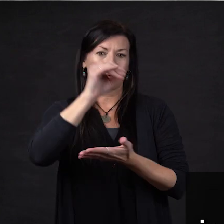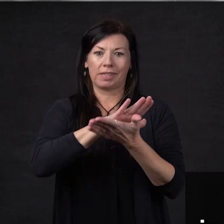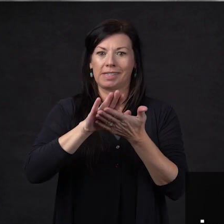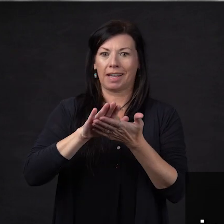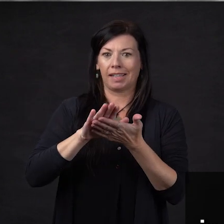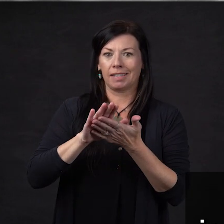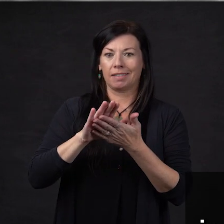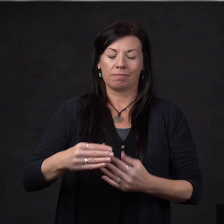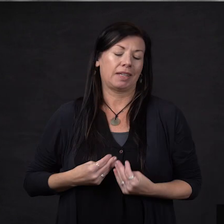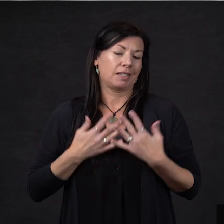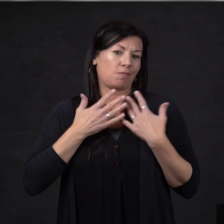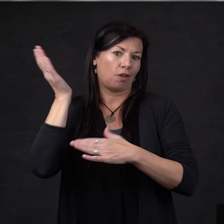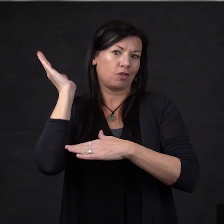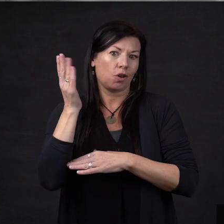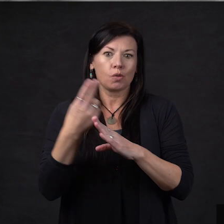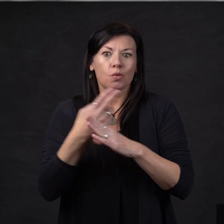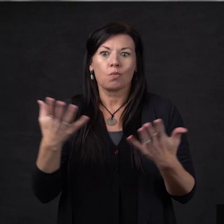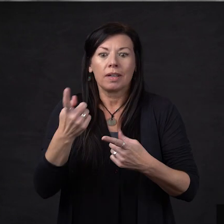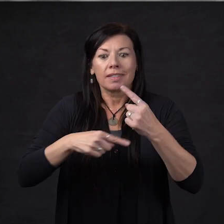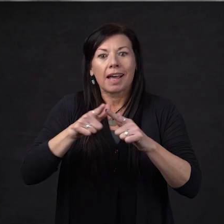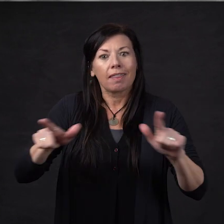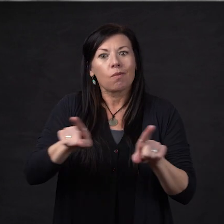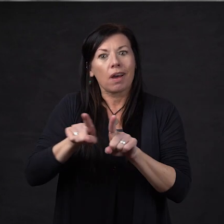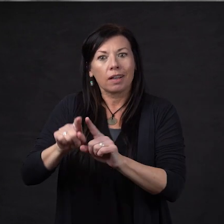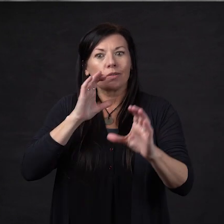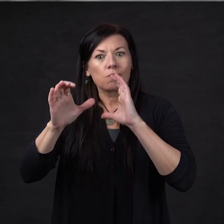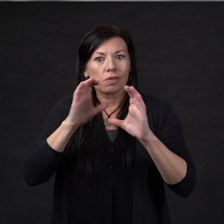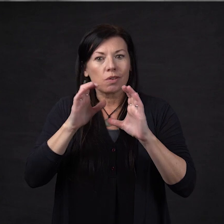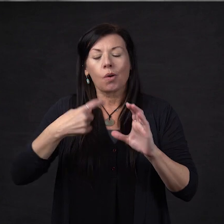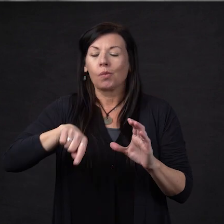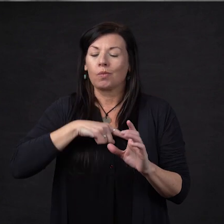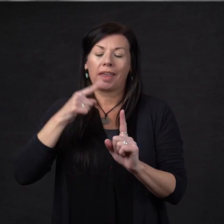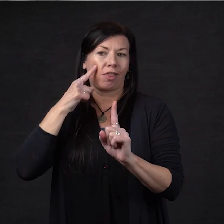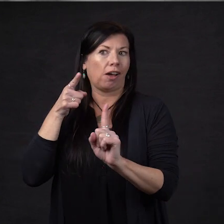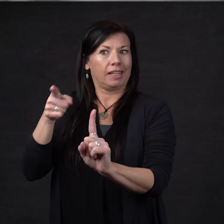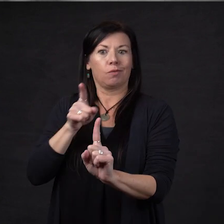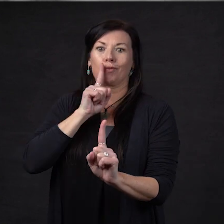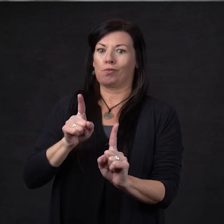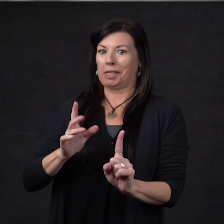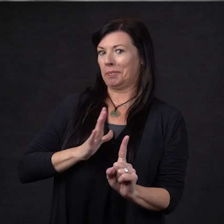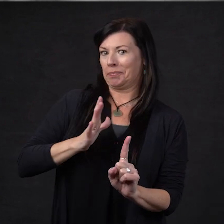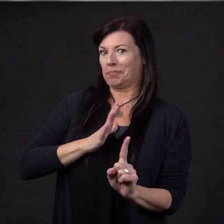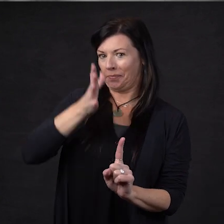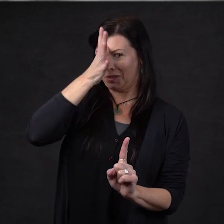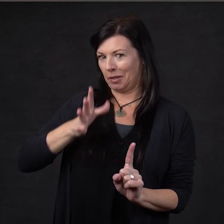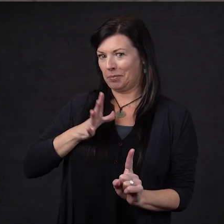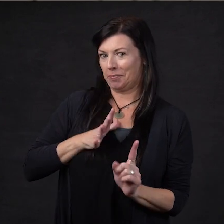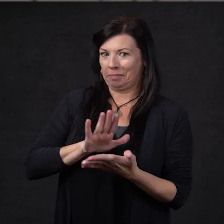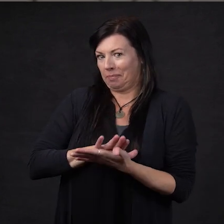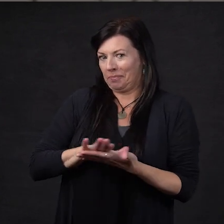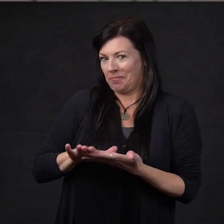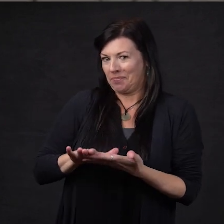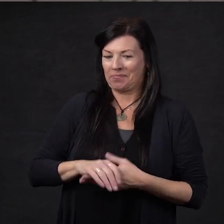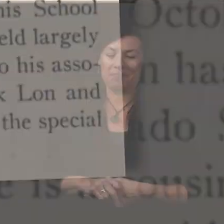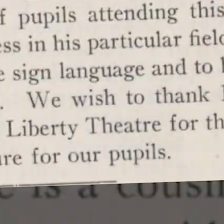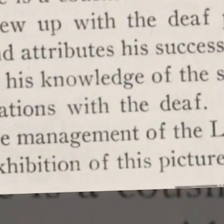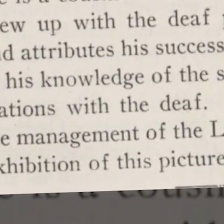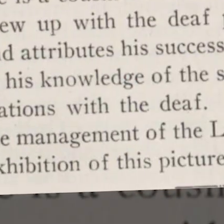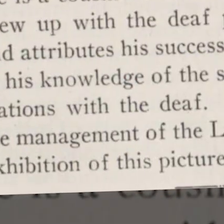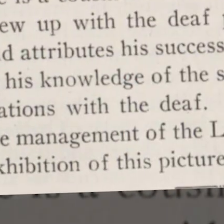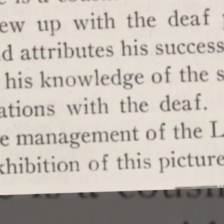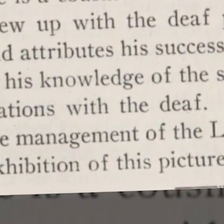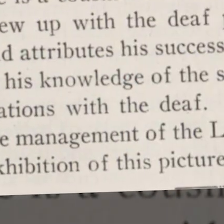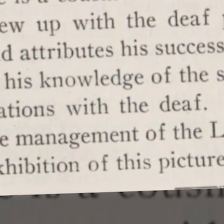talk using the sign language as his means of communication. We found the great film star a charming gentleman." Colorado Index article. Film